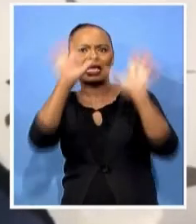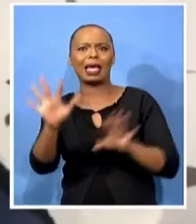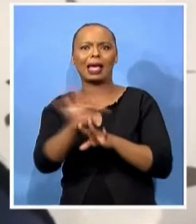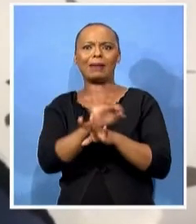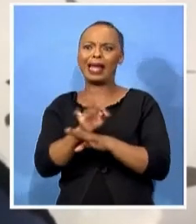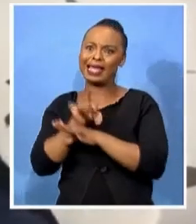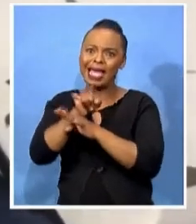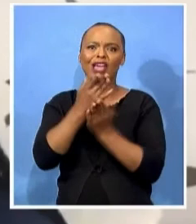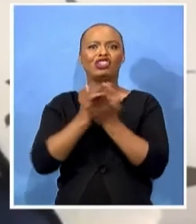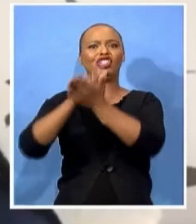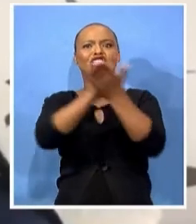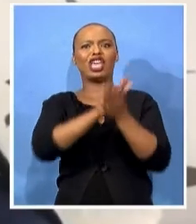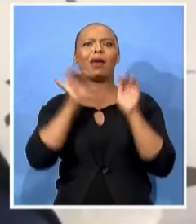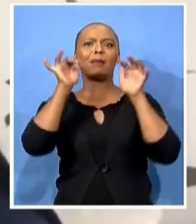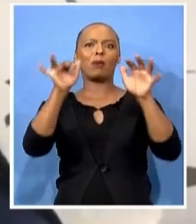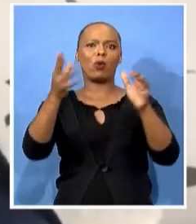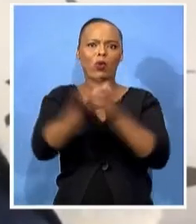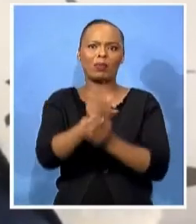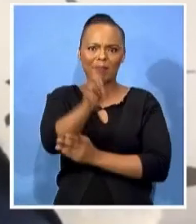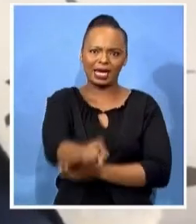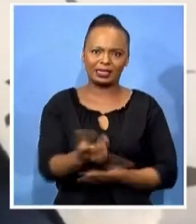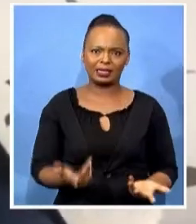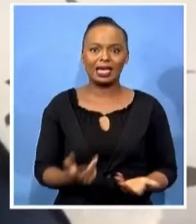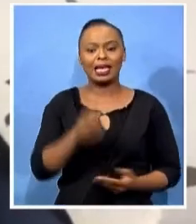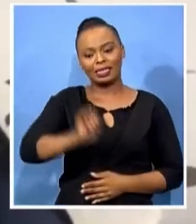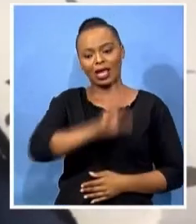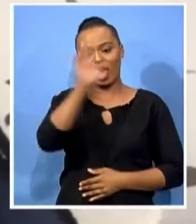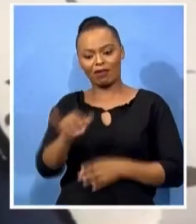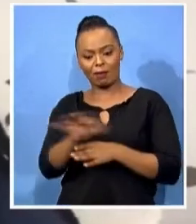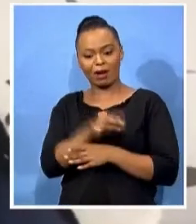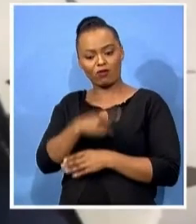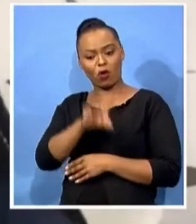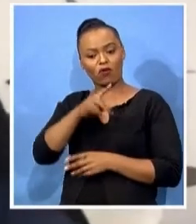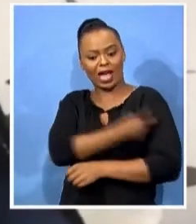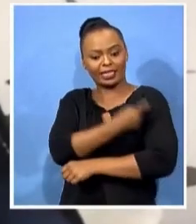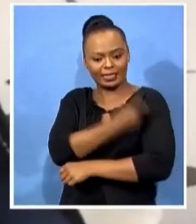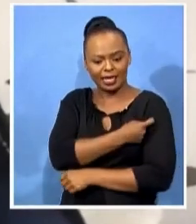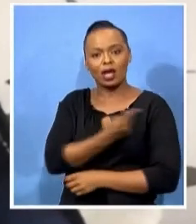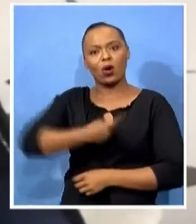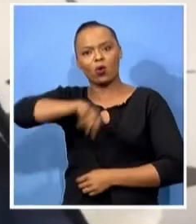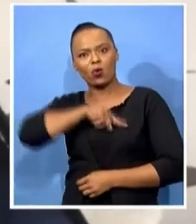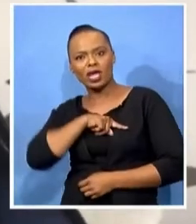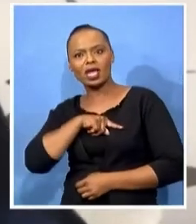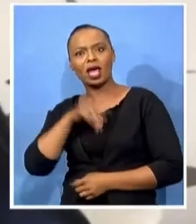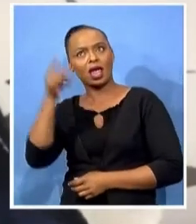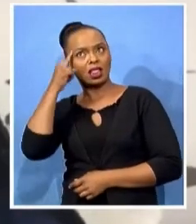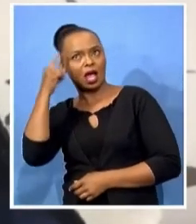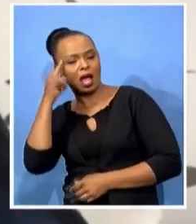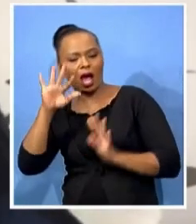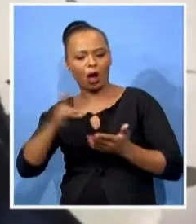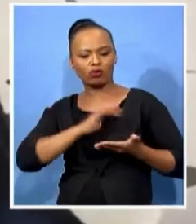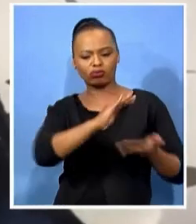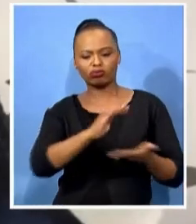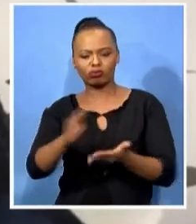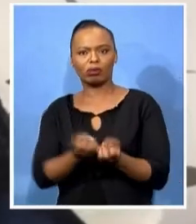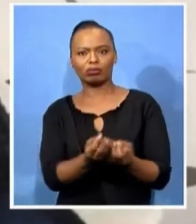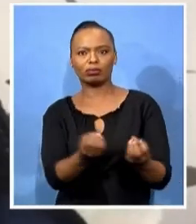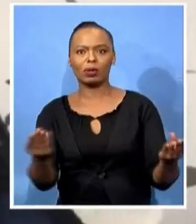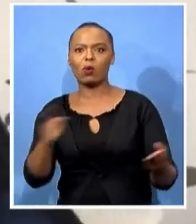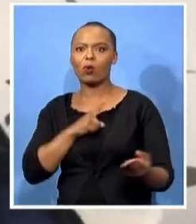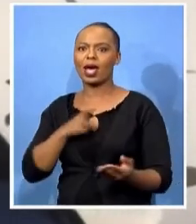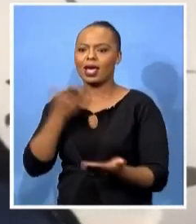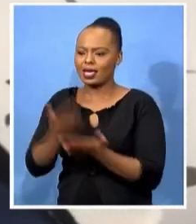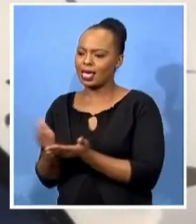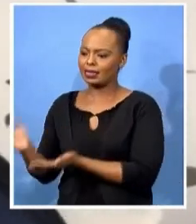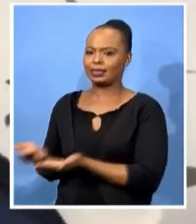for the vaccine, this is how we intend on rolling it out. Because surely if you have to submit that to COVAX, you can also make that public to the South